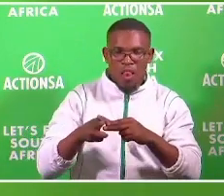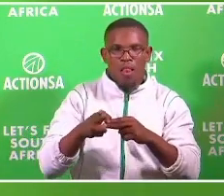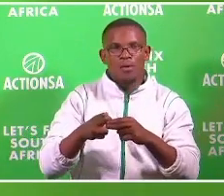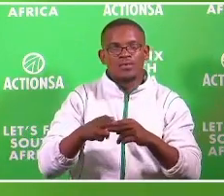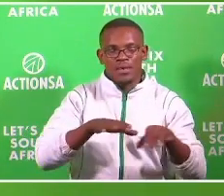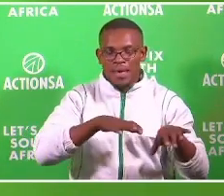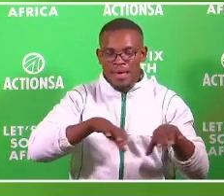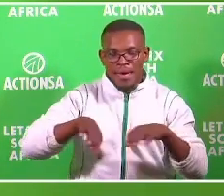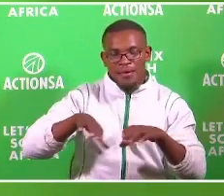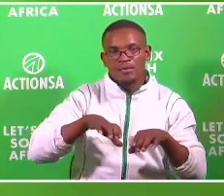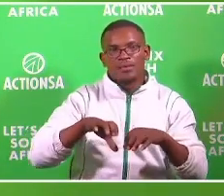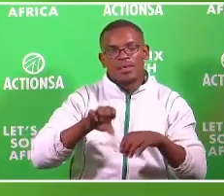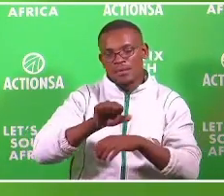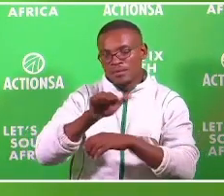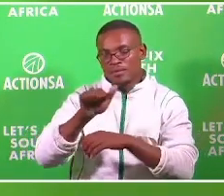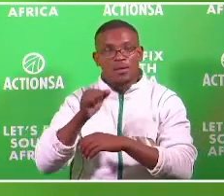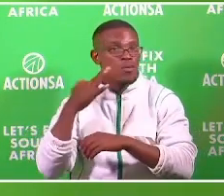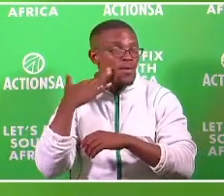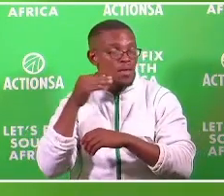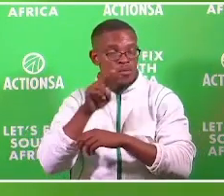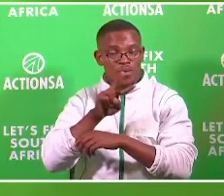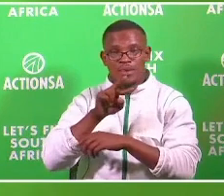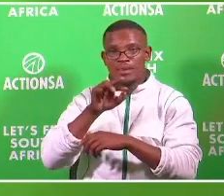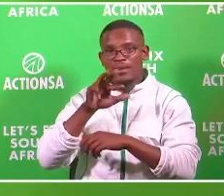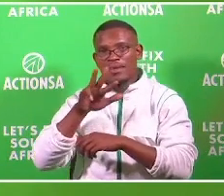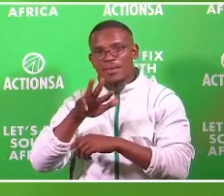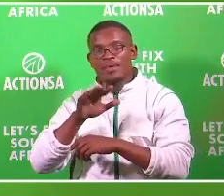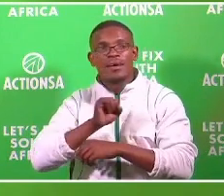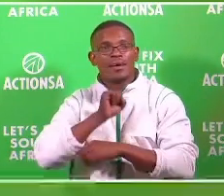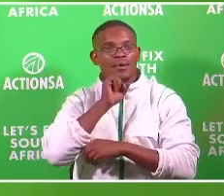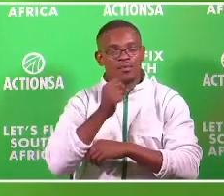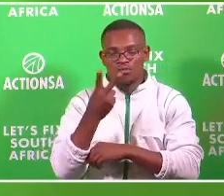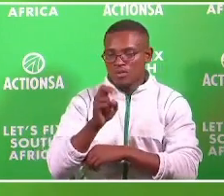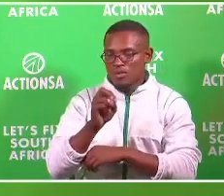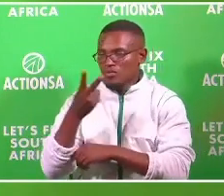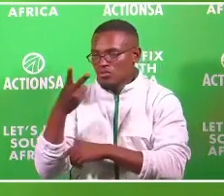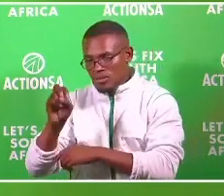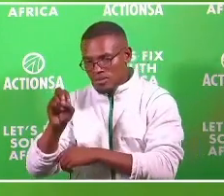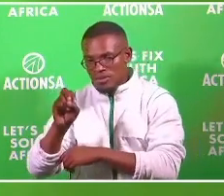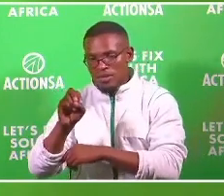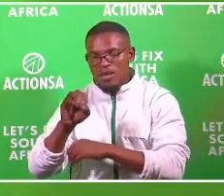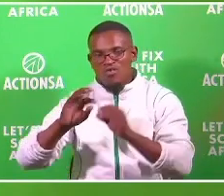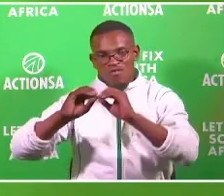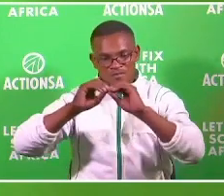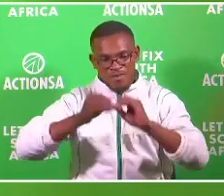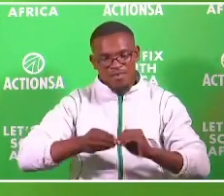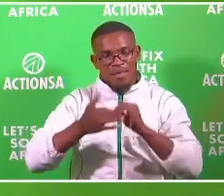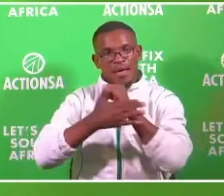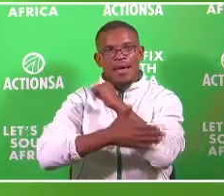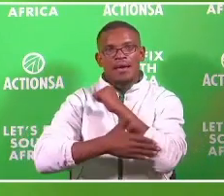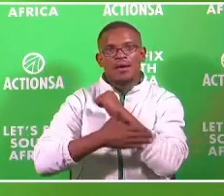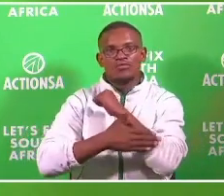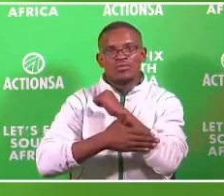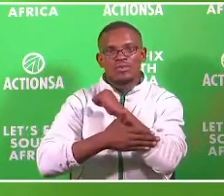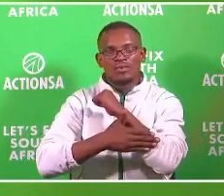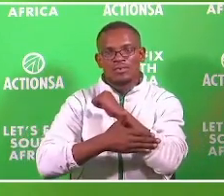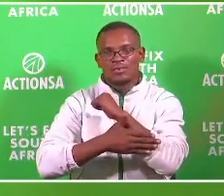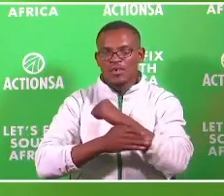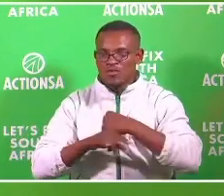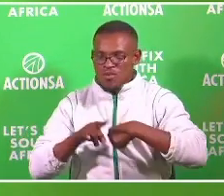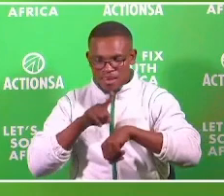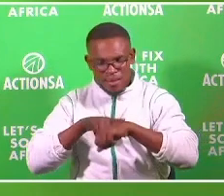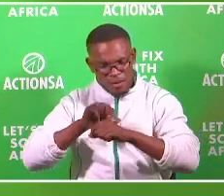on the 29th of August 2020 to fix this country during the height of